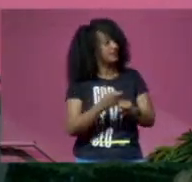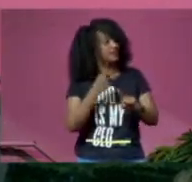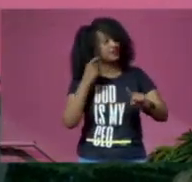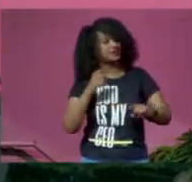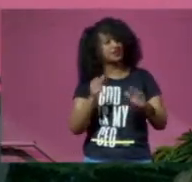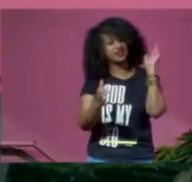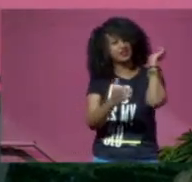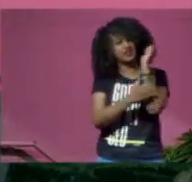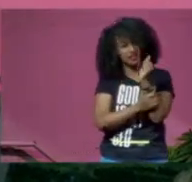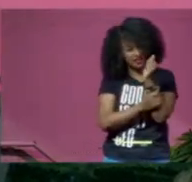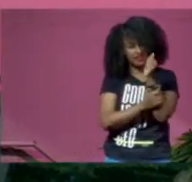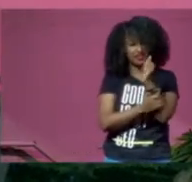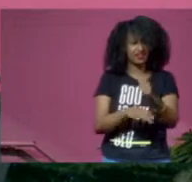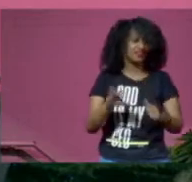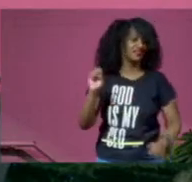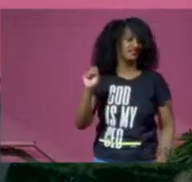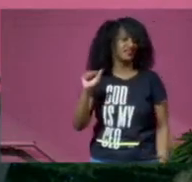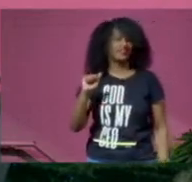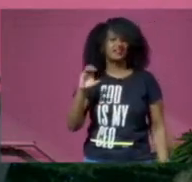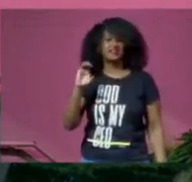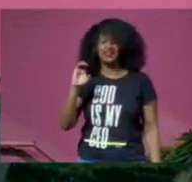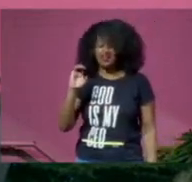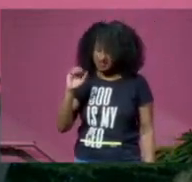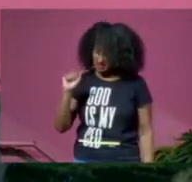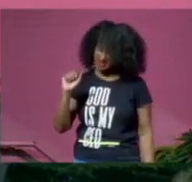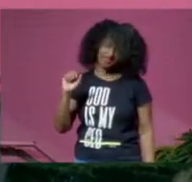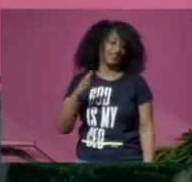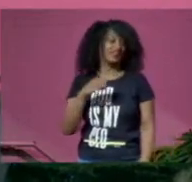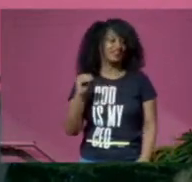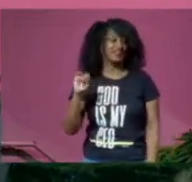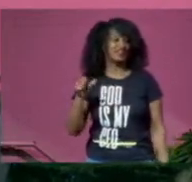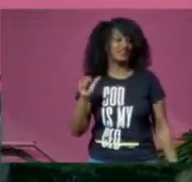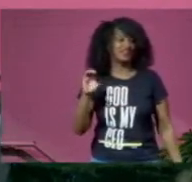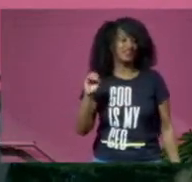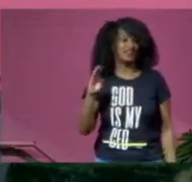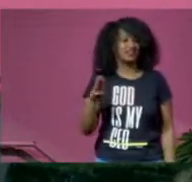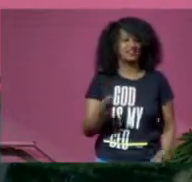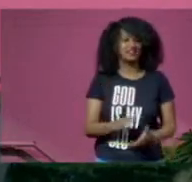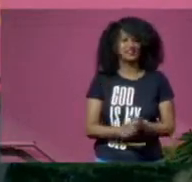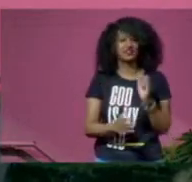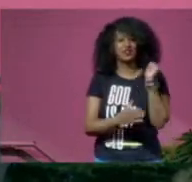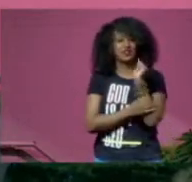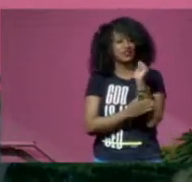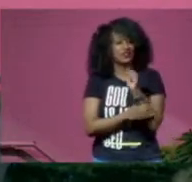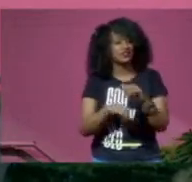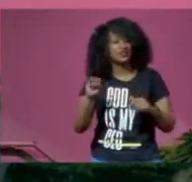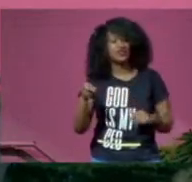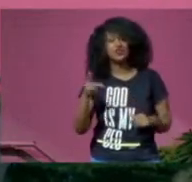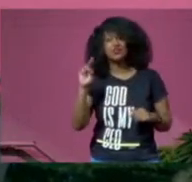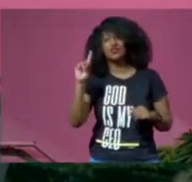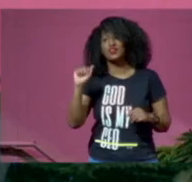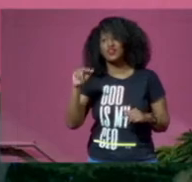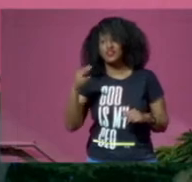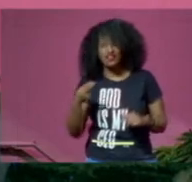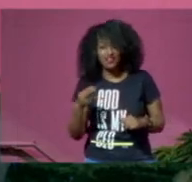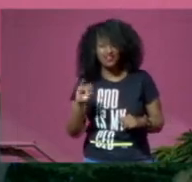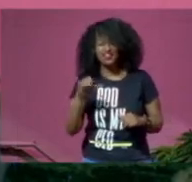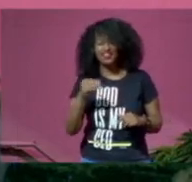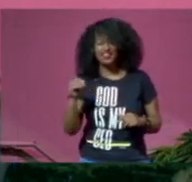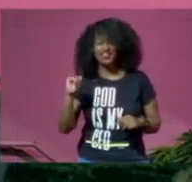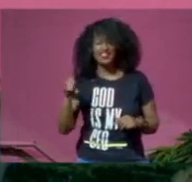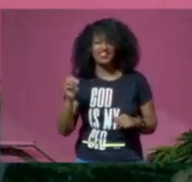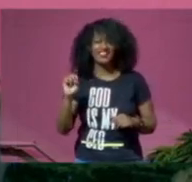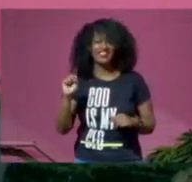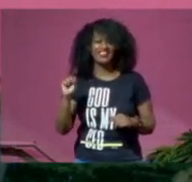Abraham, Isaac, and Jacob. He's the descendant of Judah and Jesse. He's the son of Ruth and Obed.